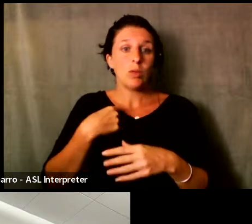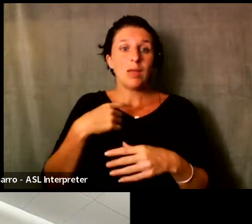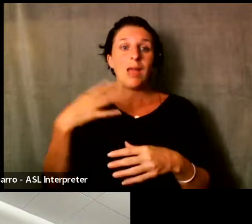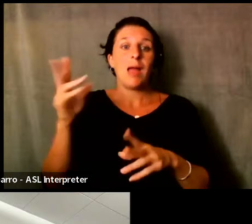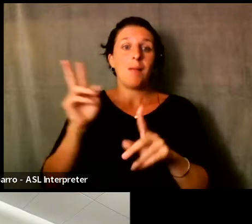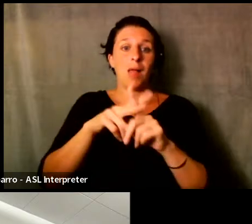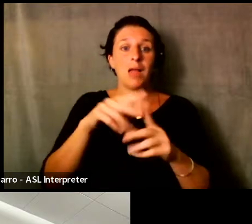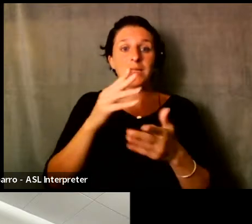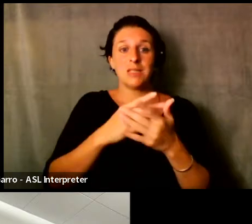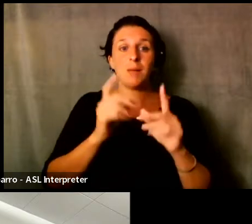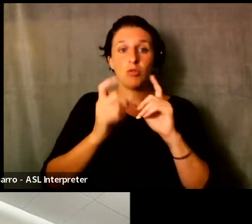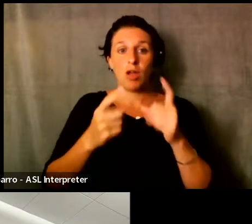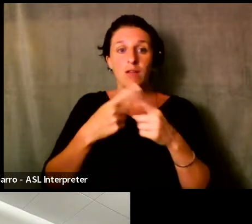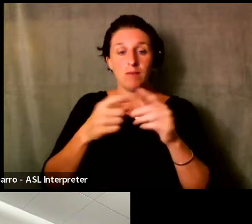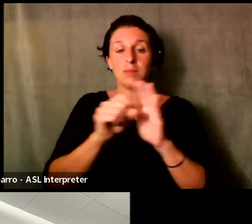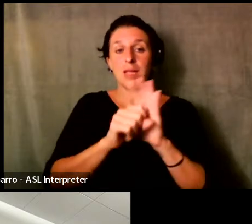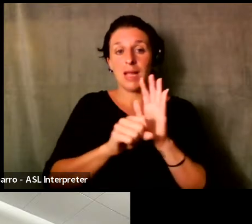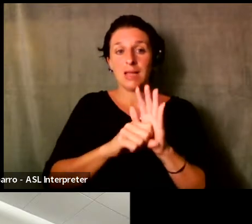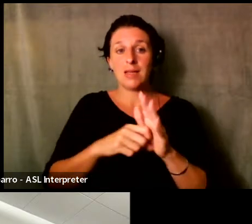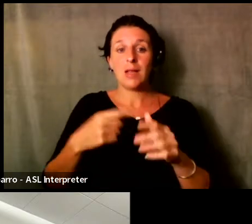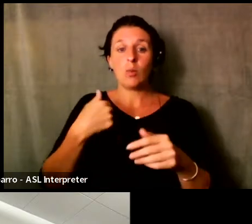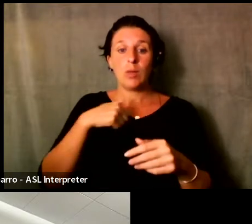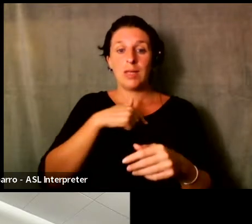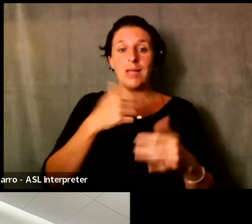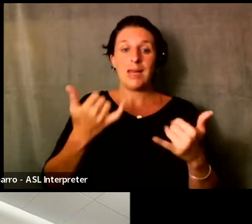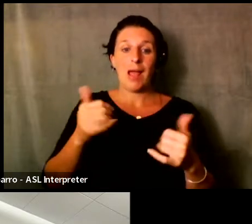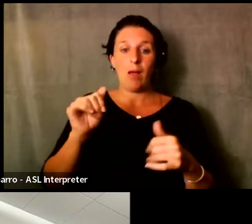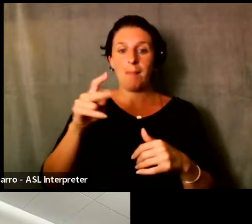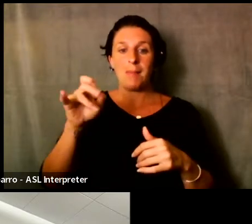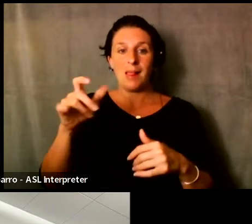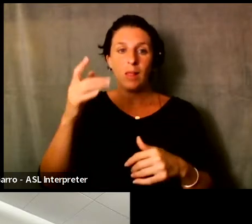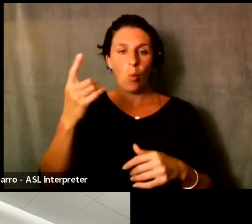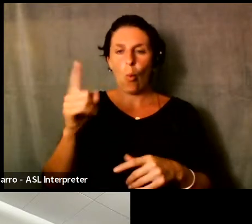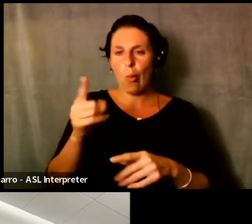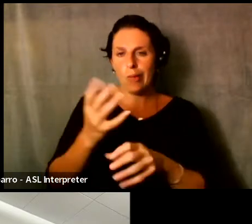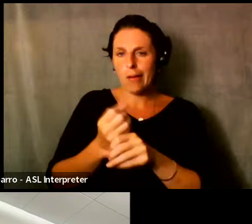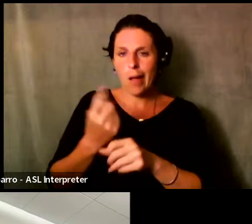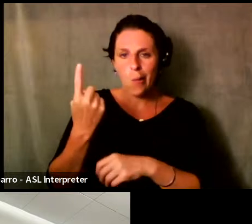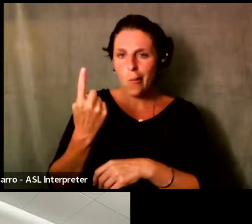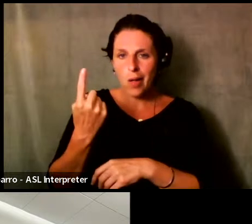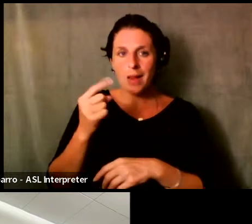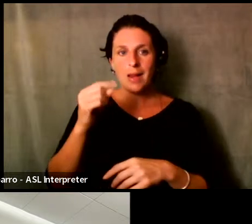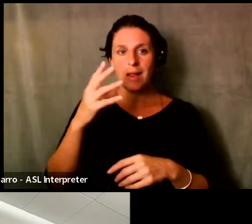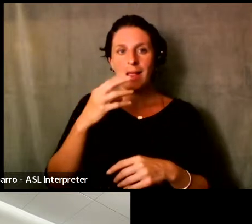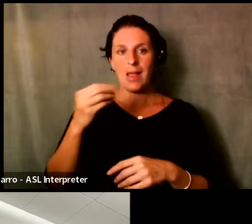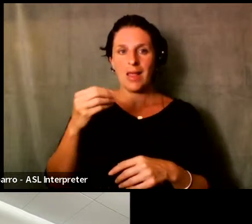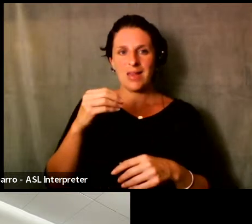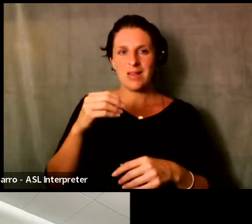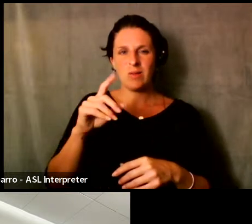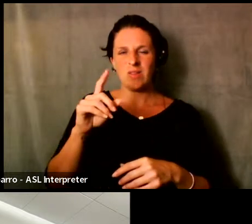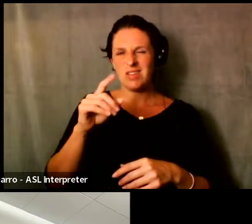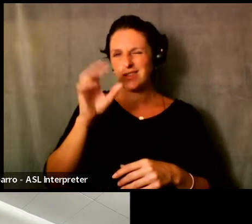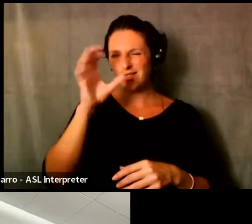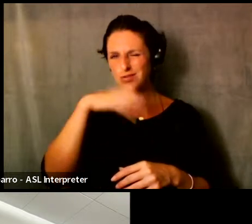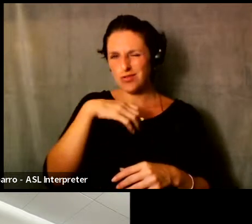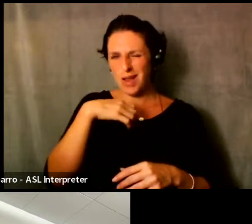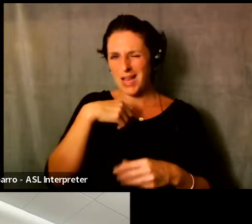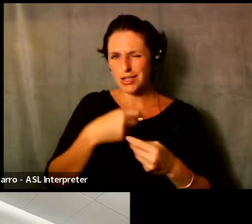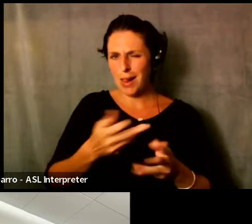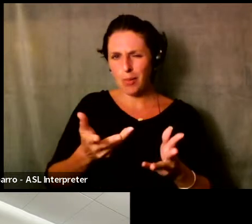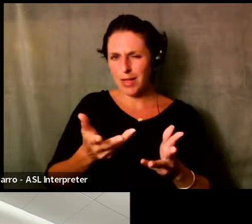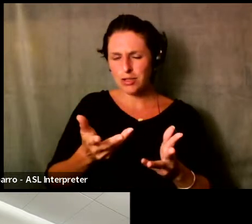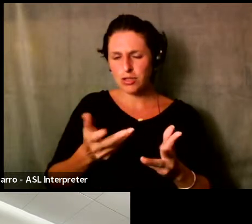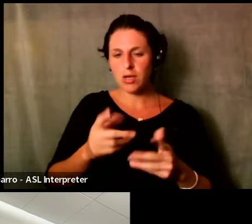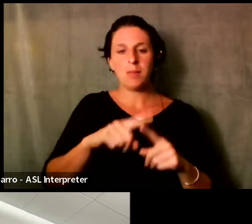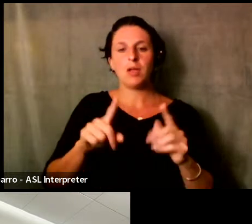from the state that we've now appealed because we only got one of them in a really sort of strange allocation. But to start some